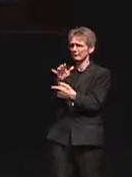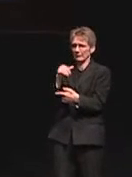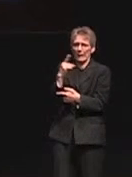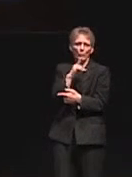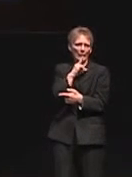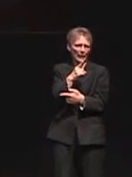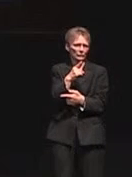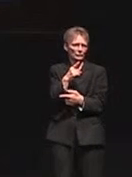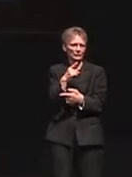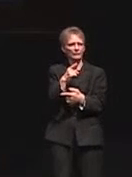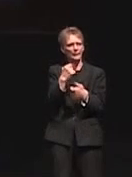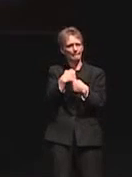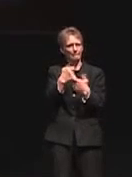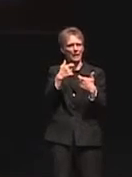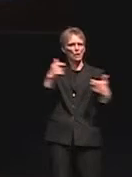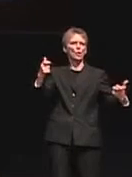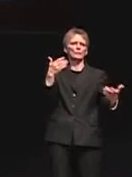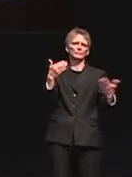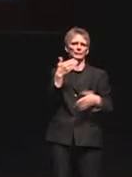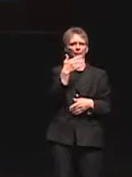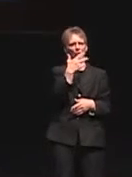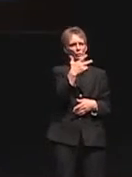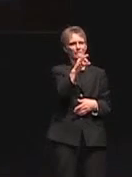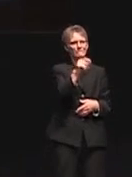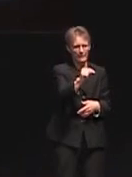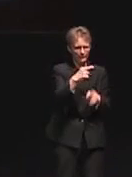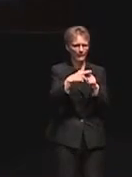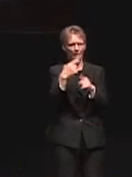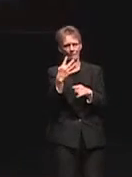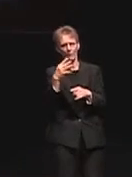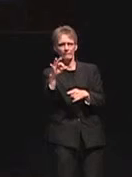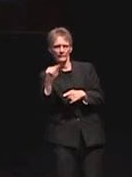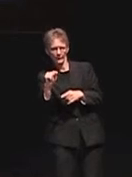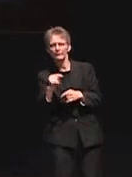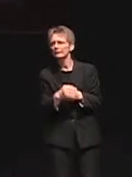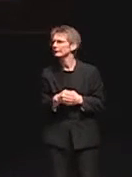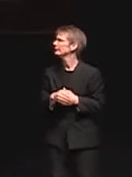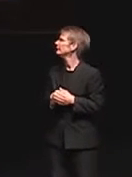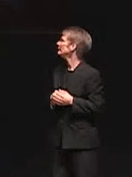have blown up, and it's about maybe 3 feet by 4 feet. So, you know,